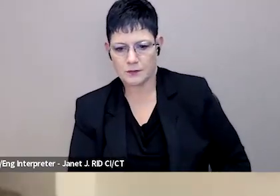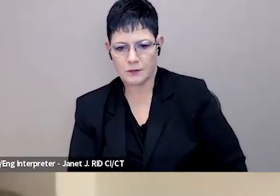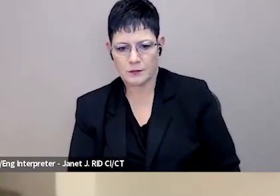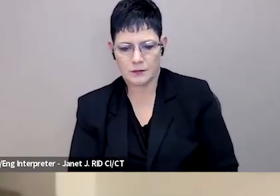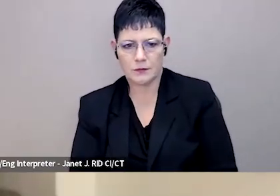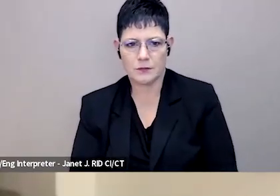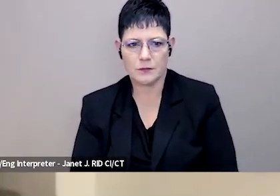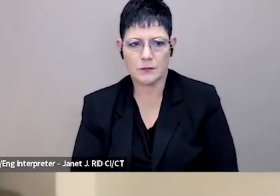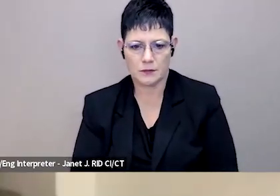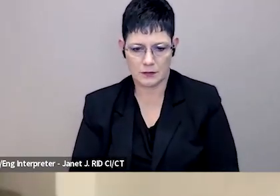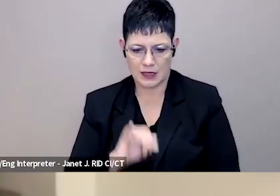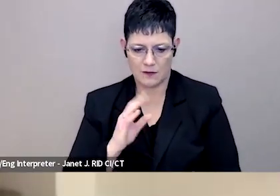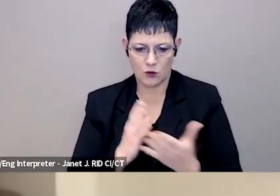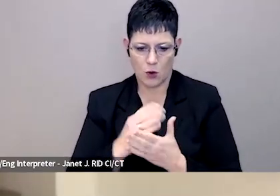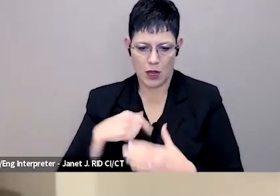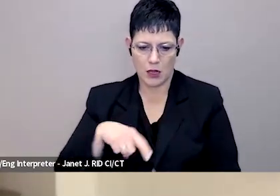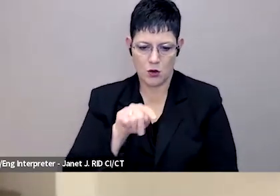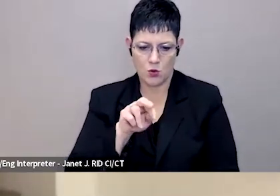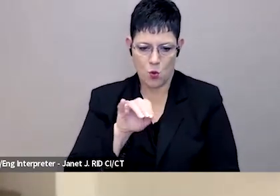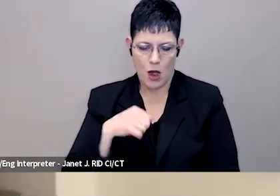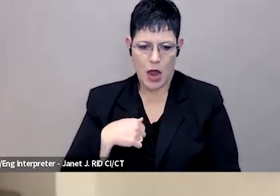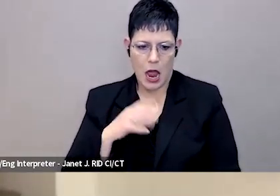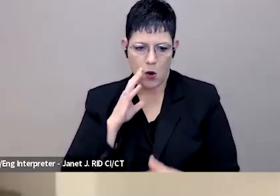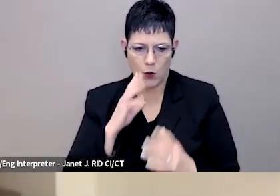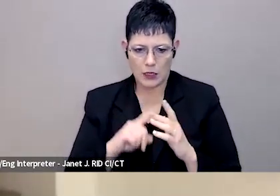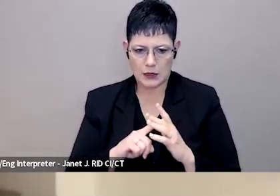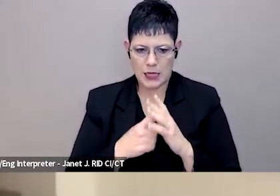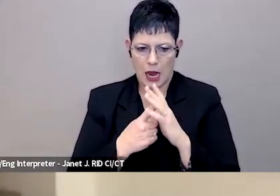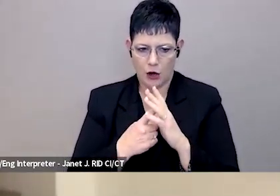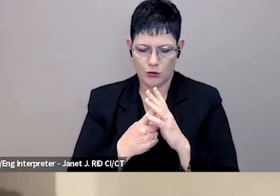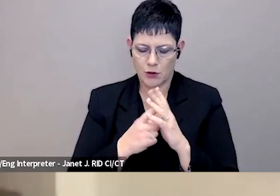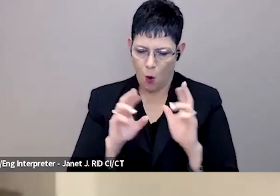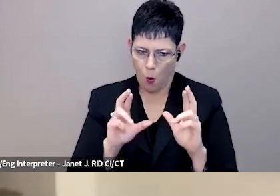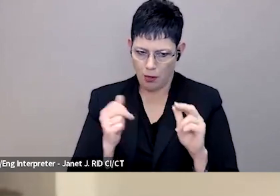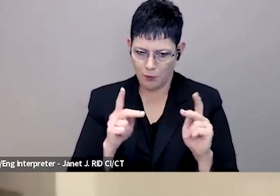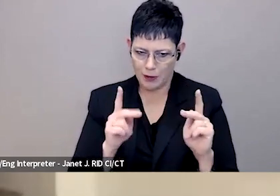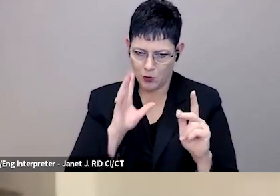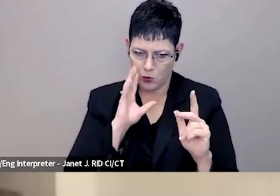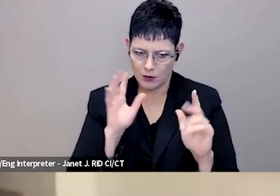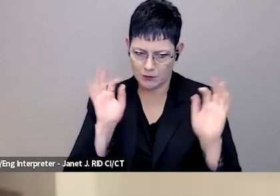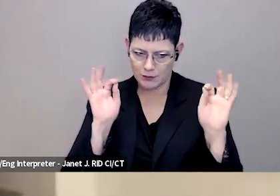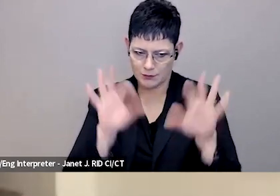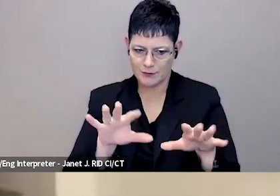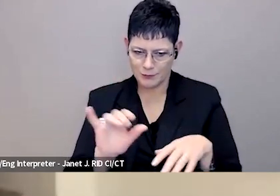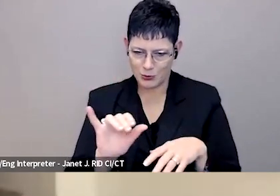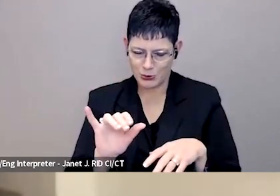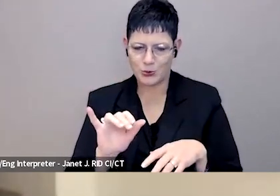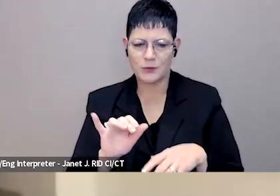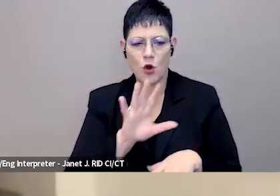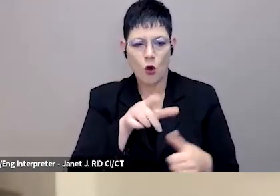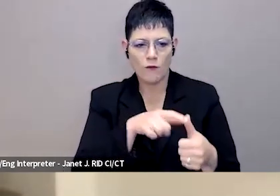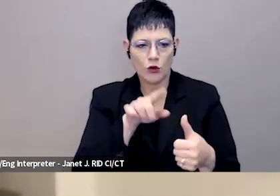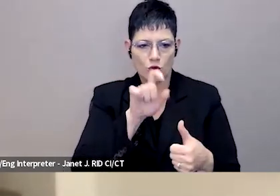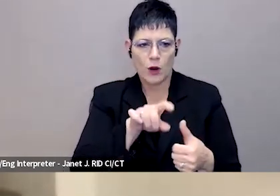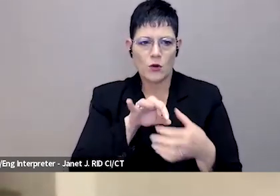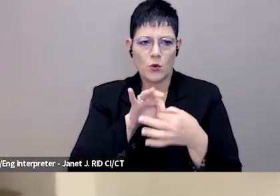Jason, if it's okay, this is Tori. I'm happy to start. I'm sure there will be many thoughts. To your first question